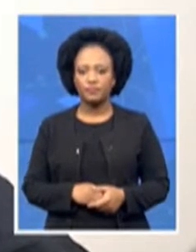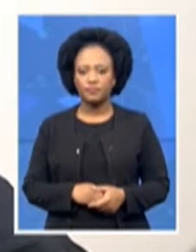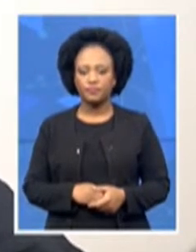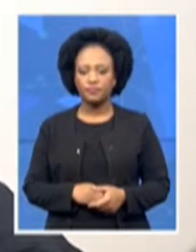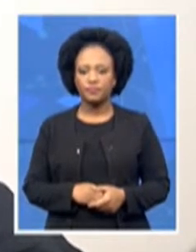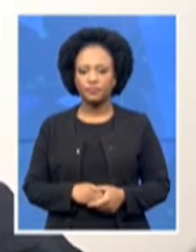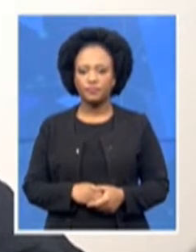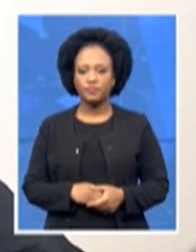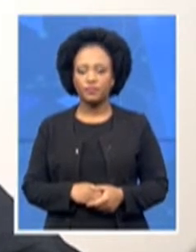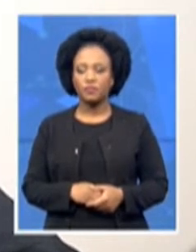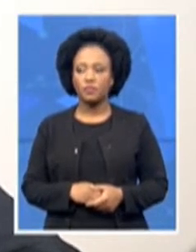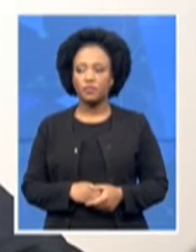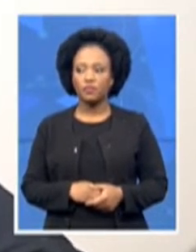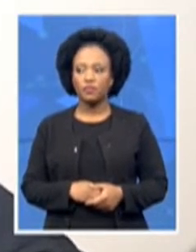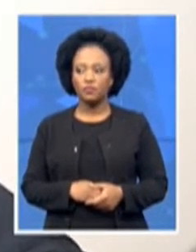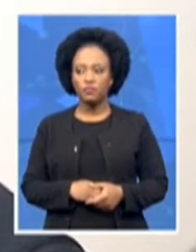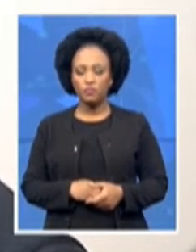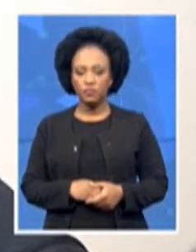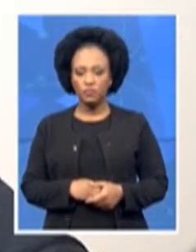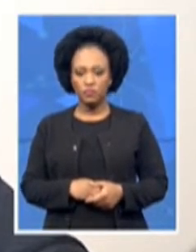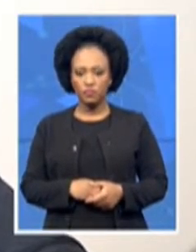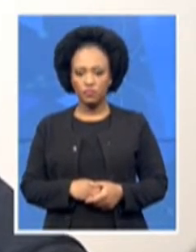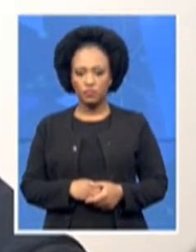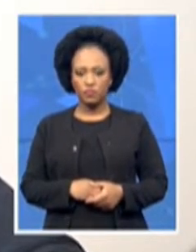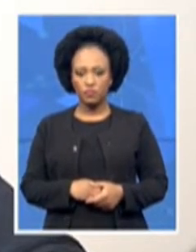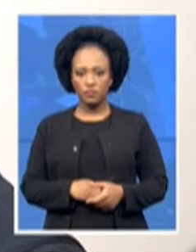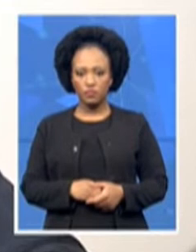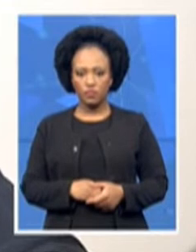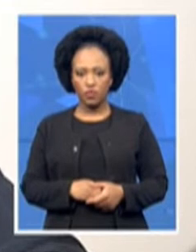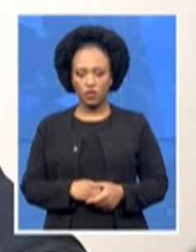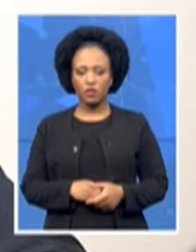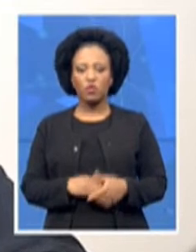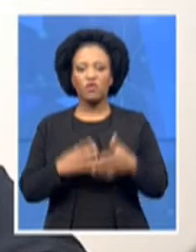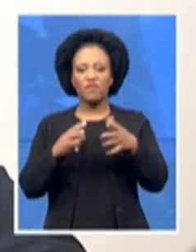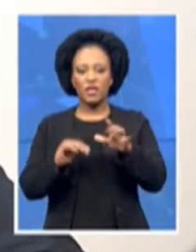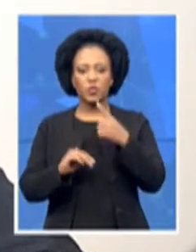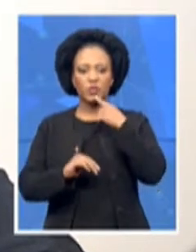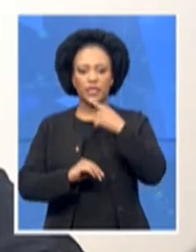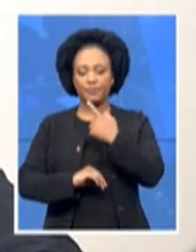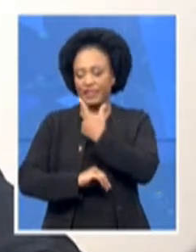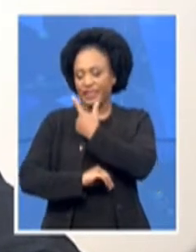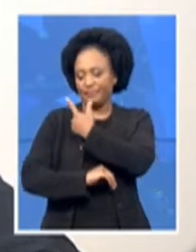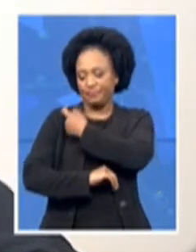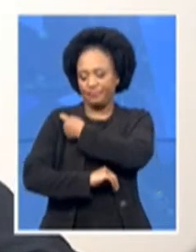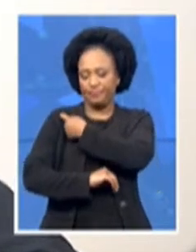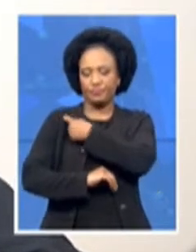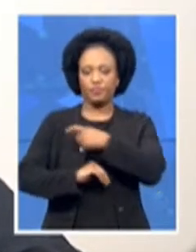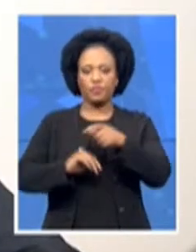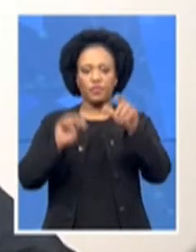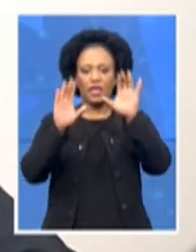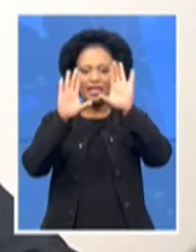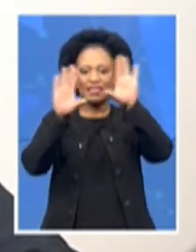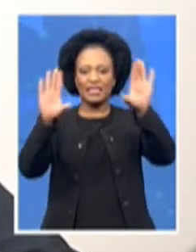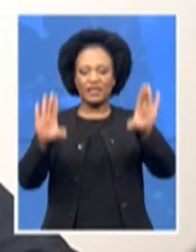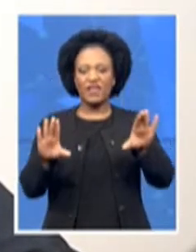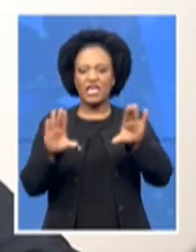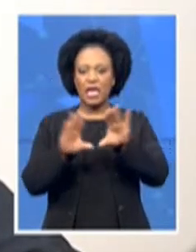know, difficult topic of a vaccination certificate, also called a vaccination passport. I